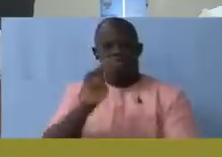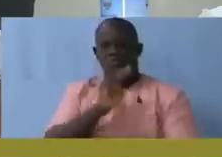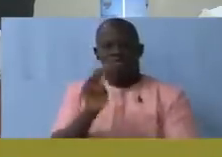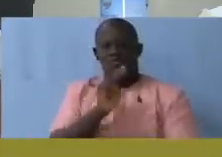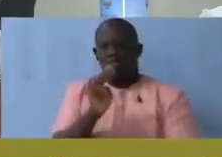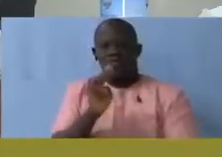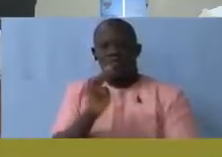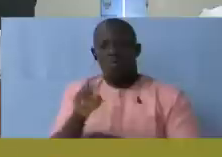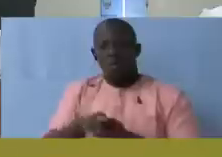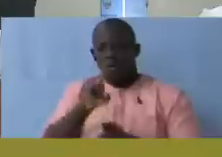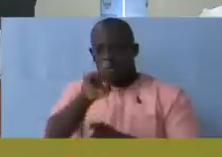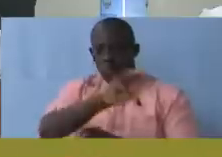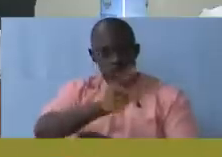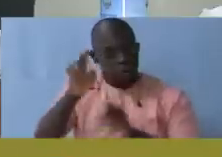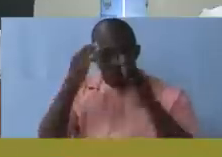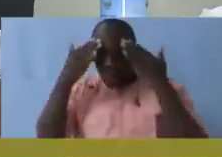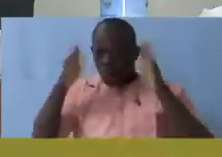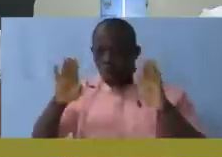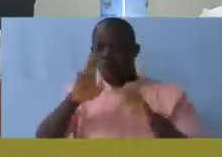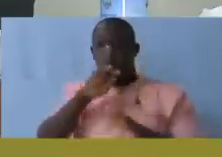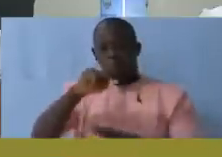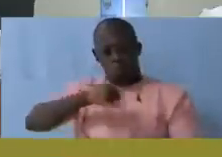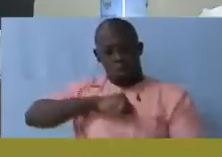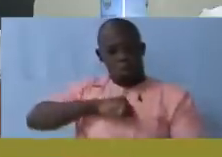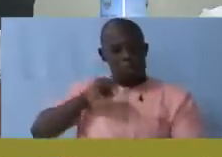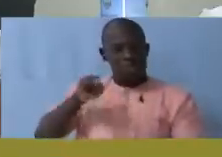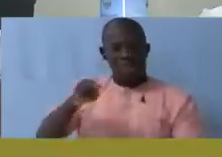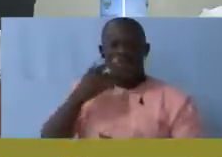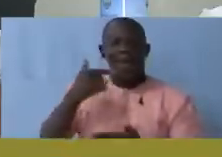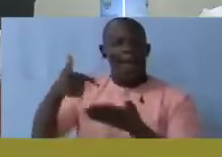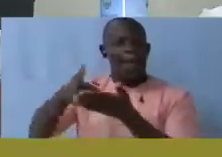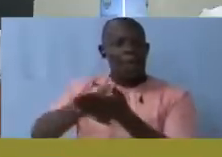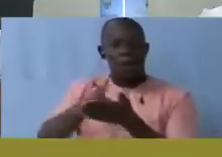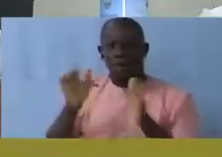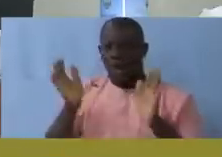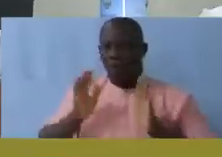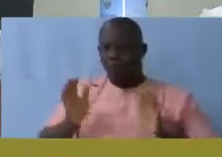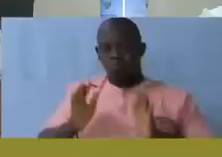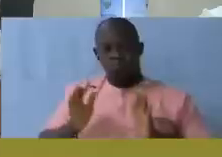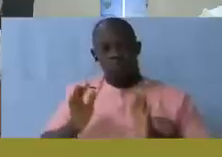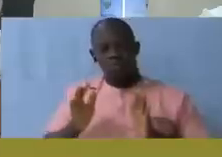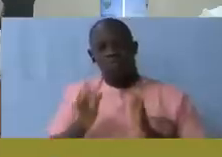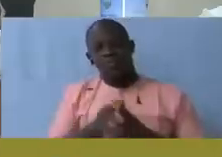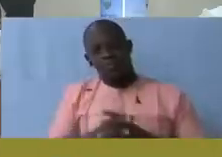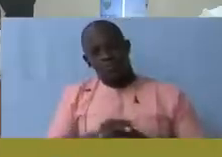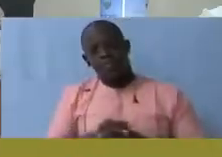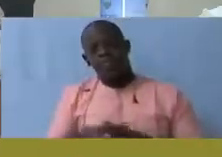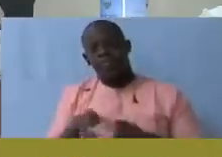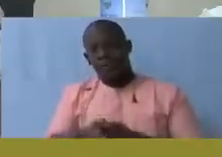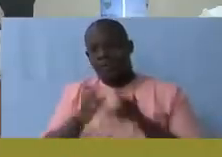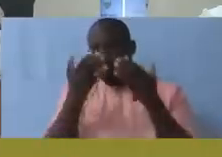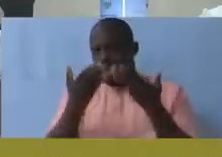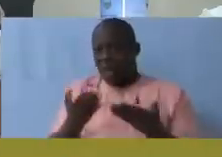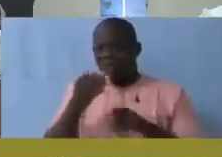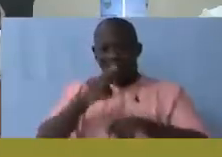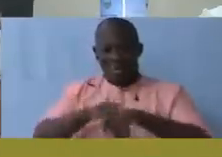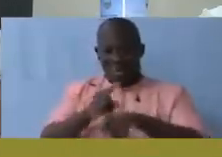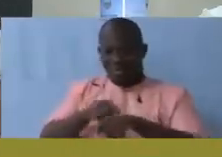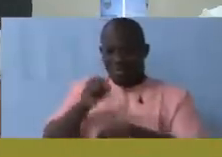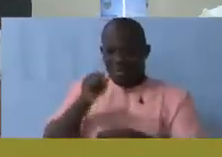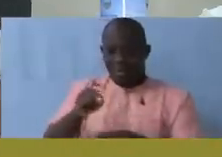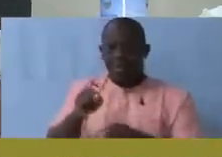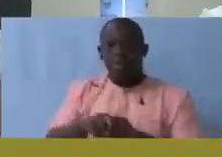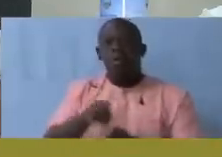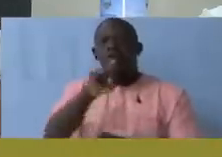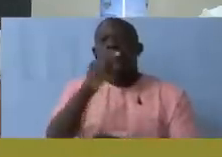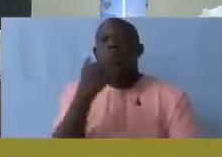don't know who they belonged to at all. No. So this time round,